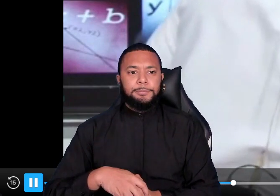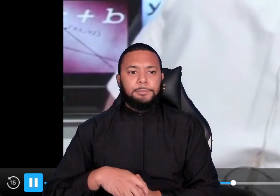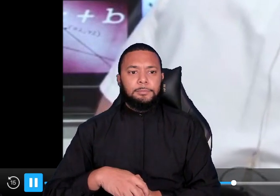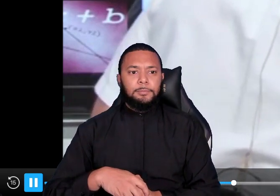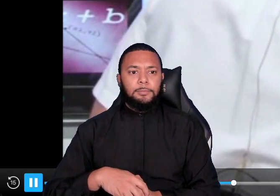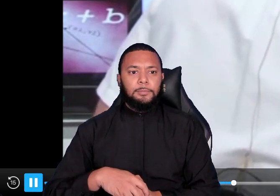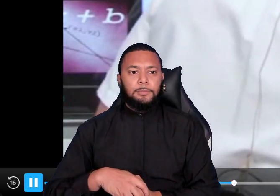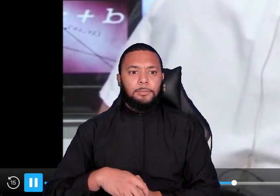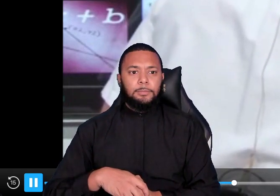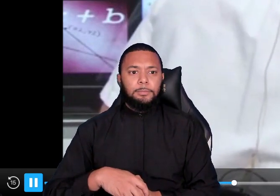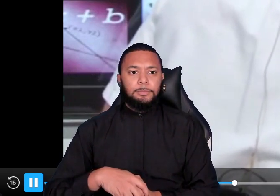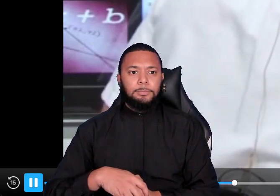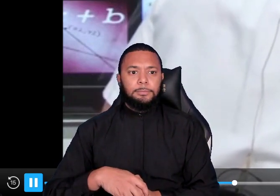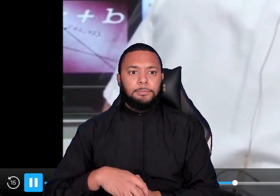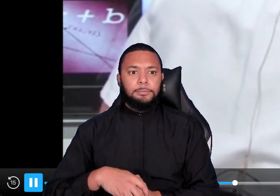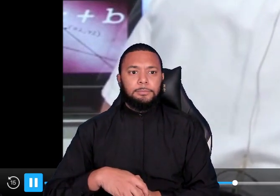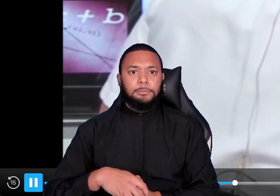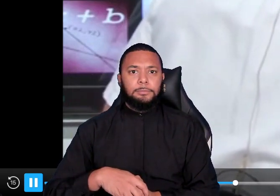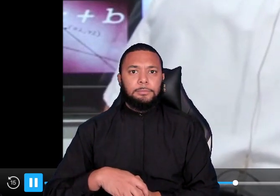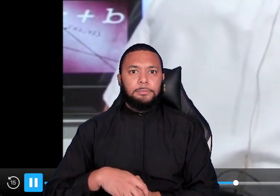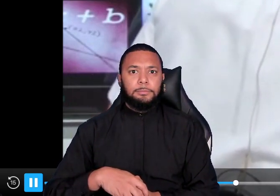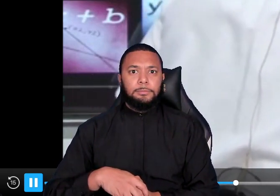I like what you did, though.